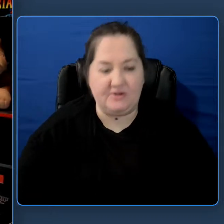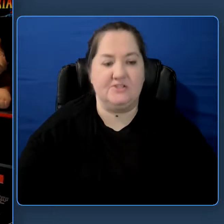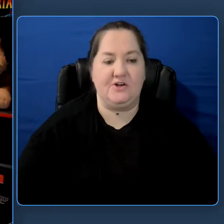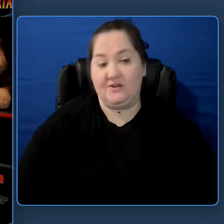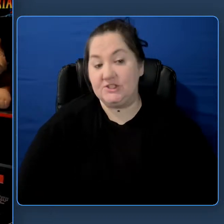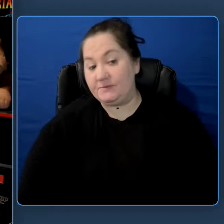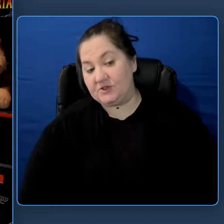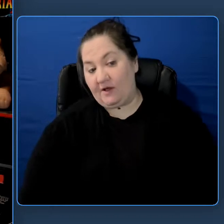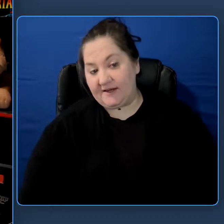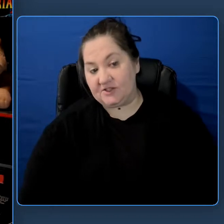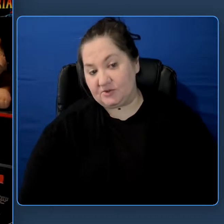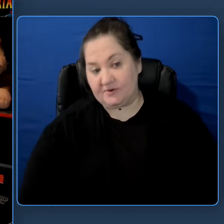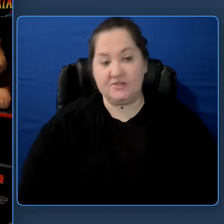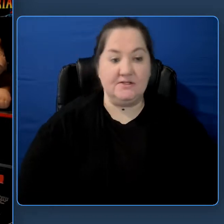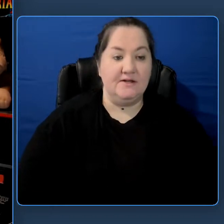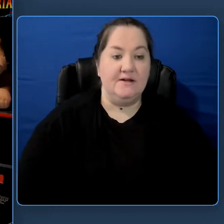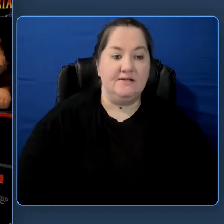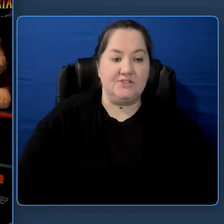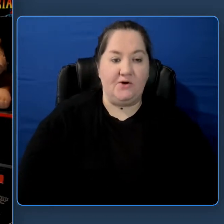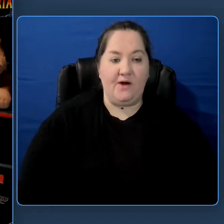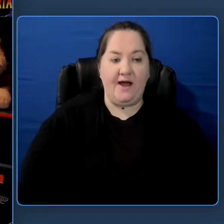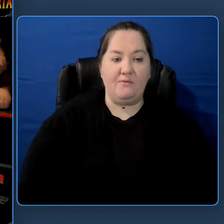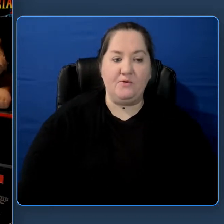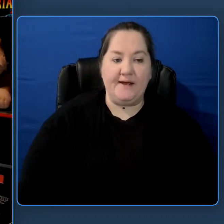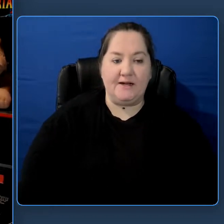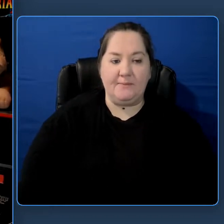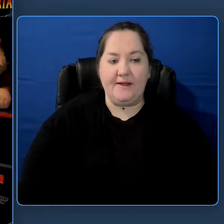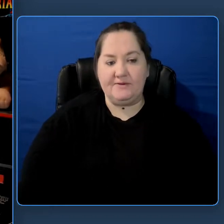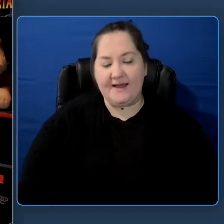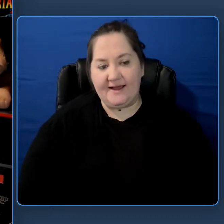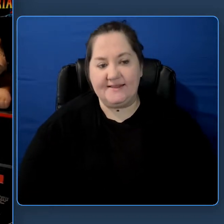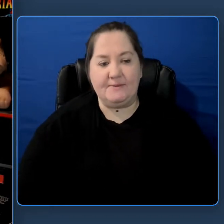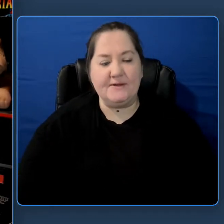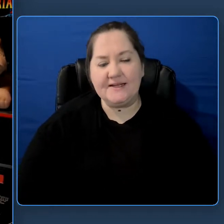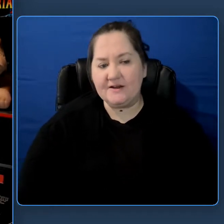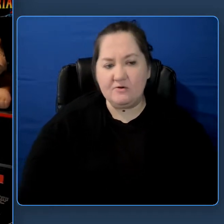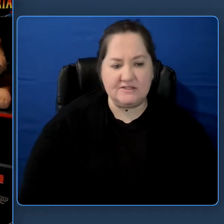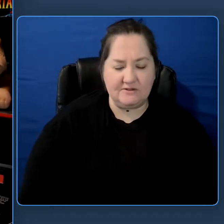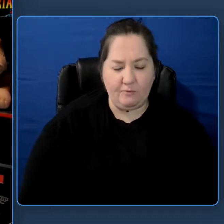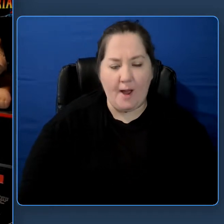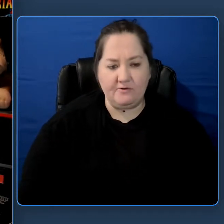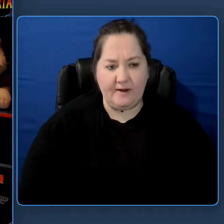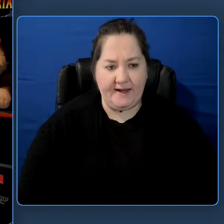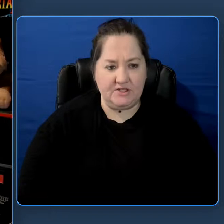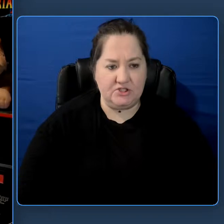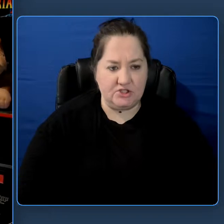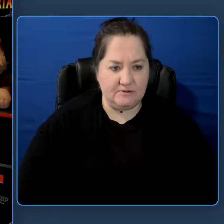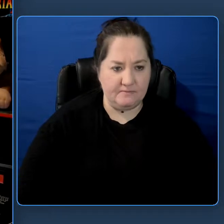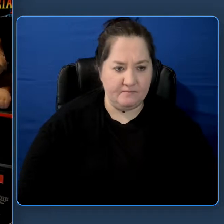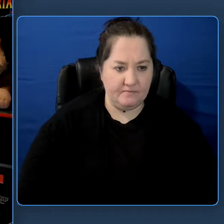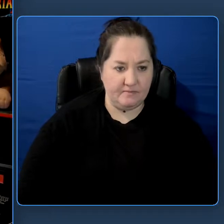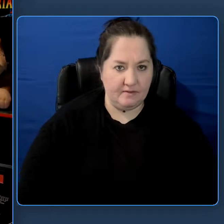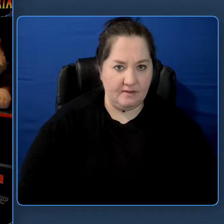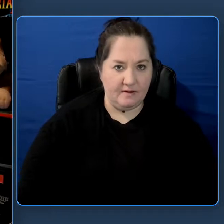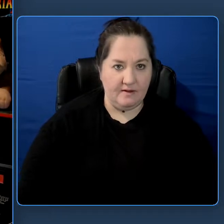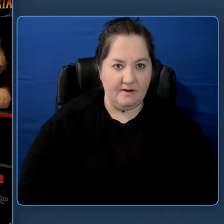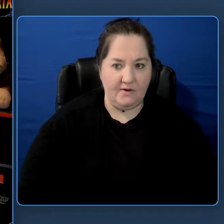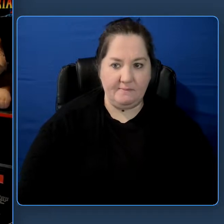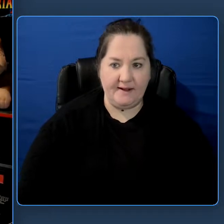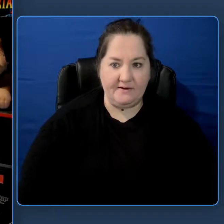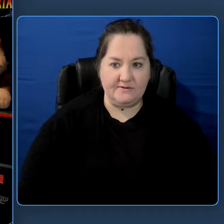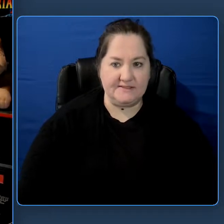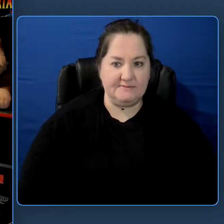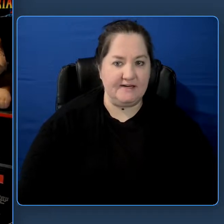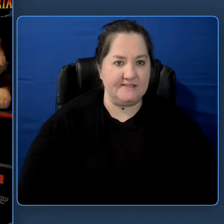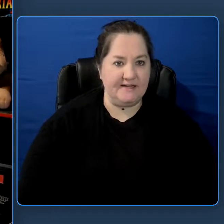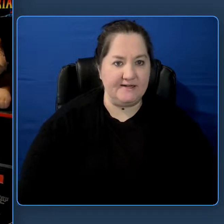quality interpreters are the cheapest quality interpreters. So I would make a complaint with that kind of thing. But it's a wide range. Oh,